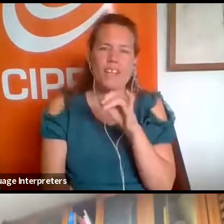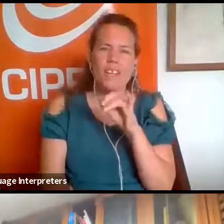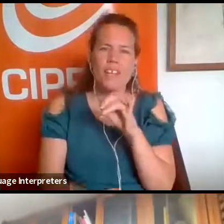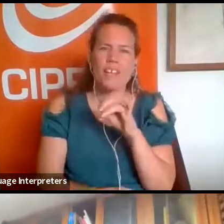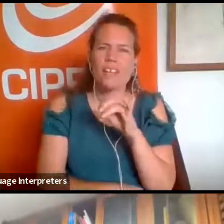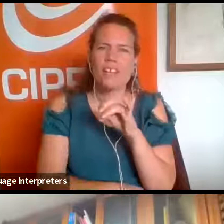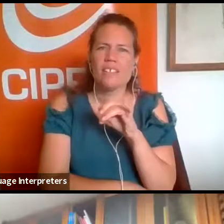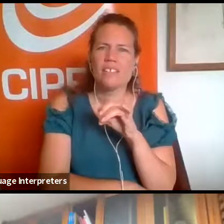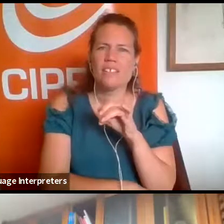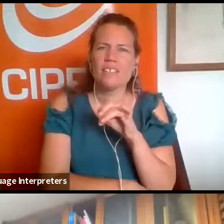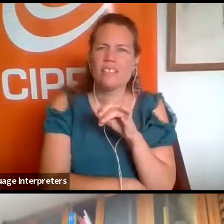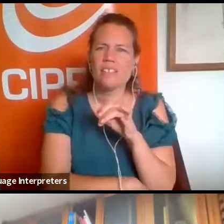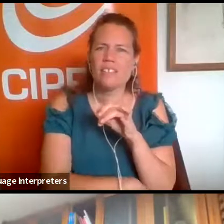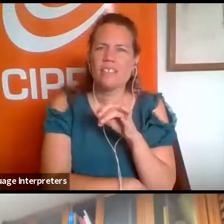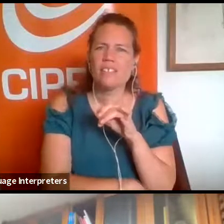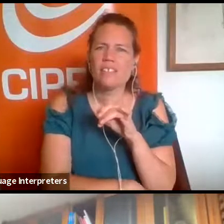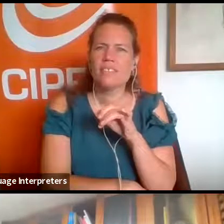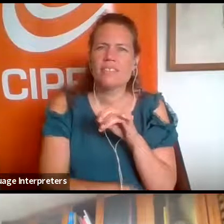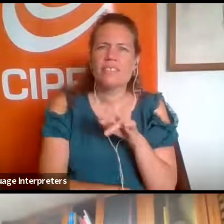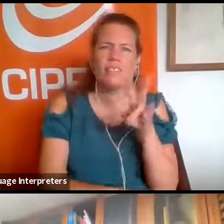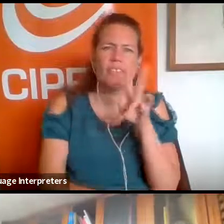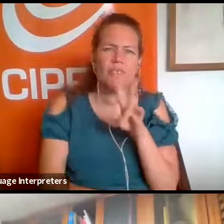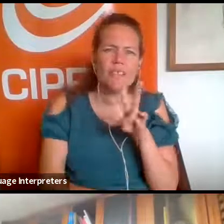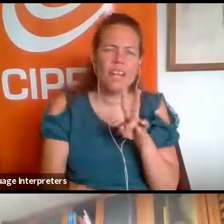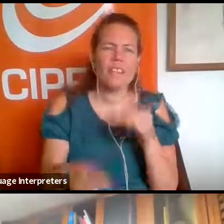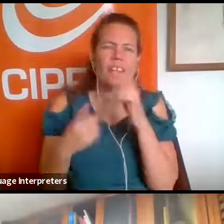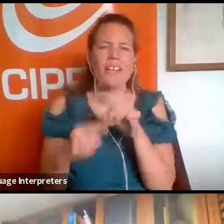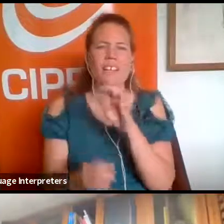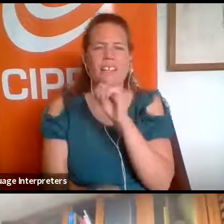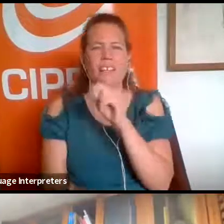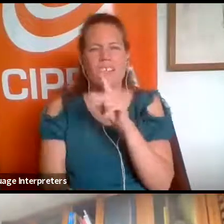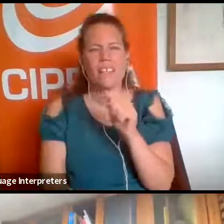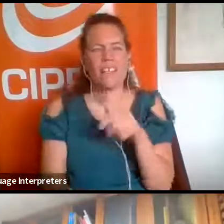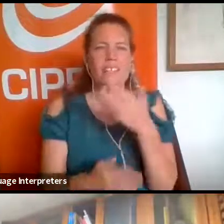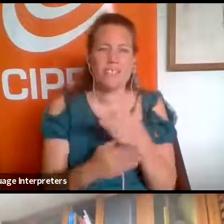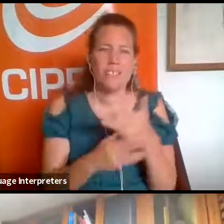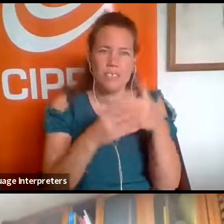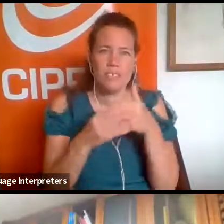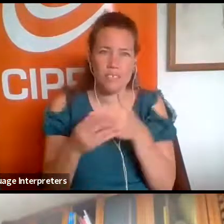reintroduce yourself, or should I just start off with the questions?